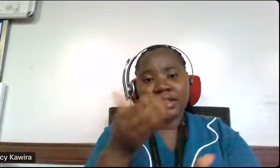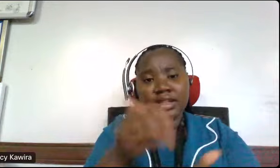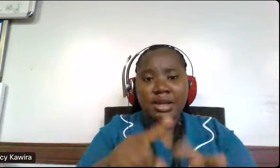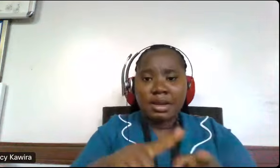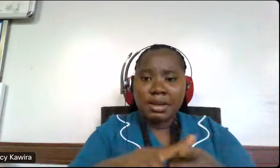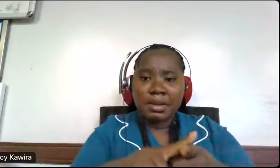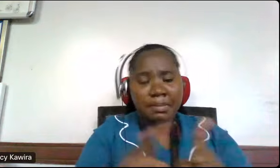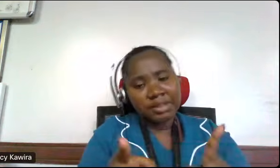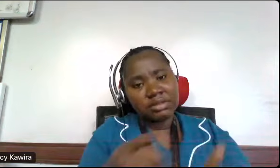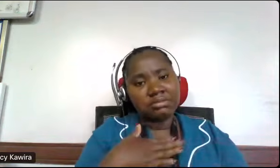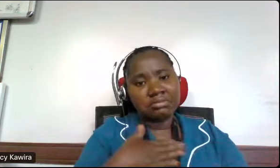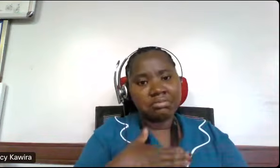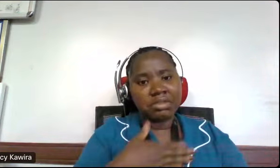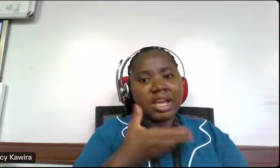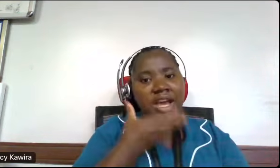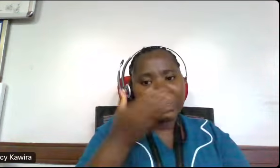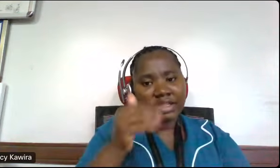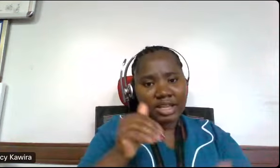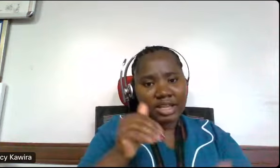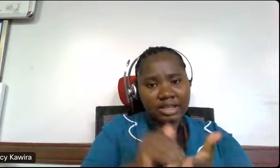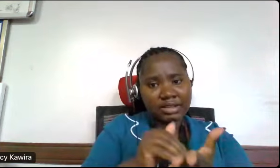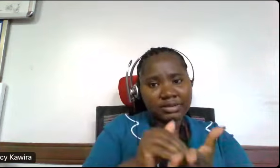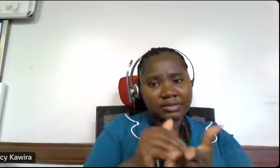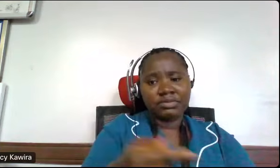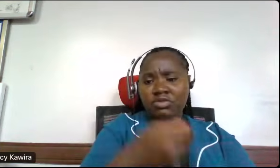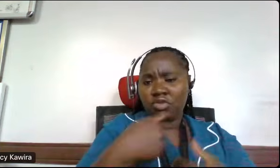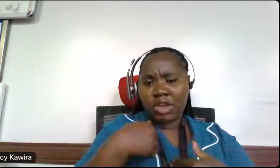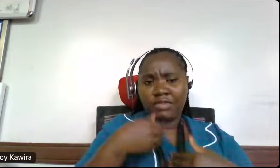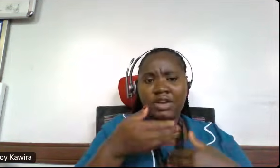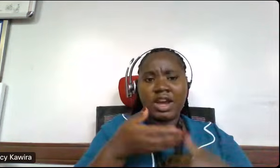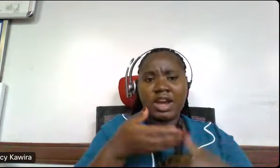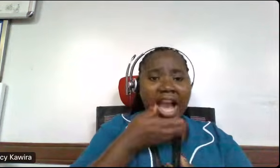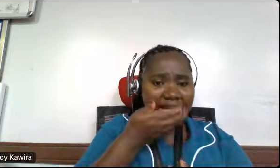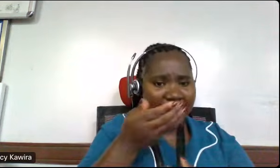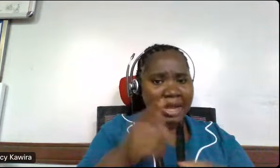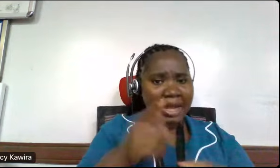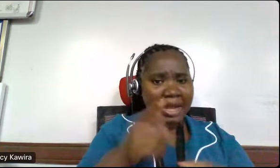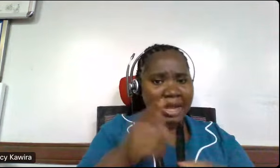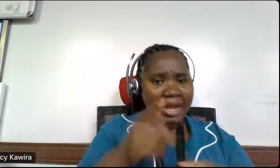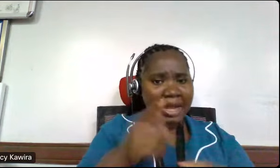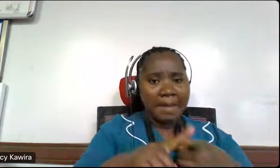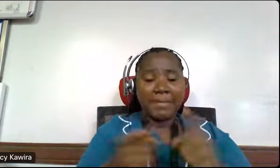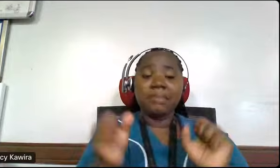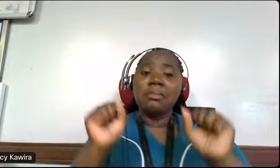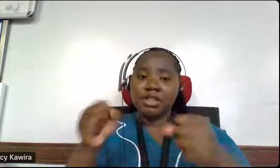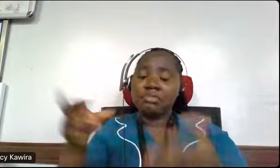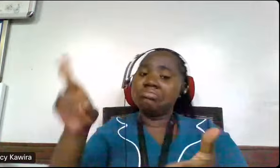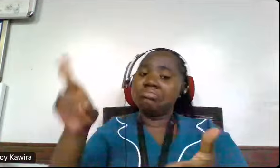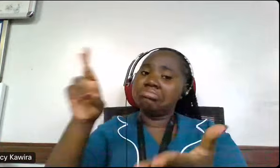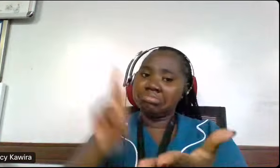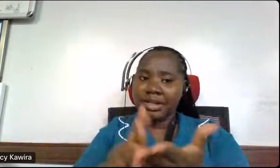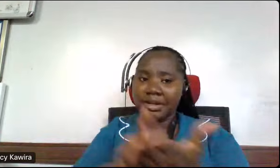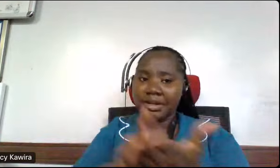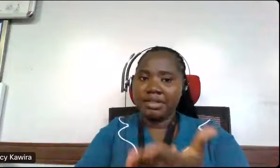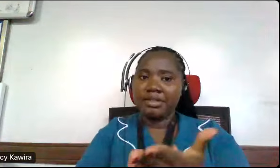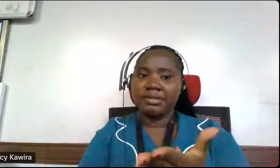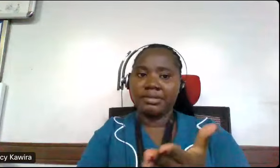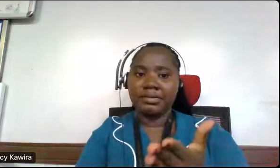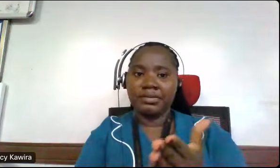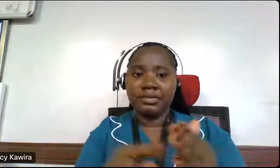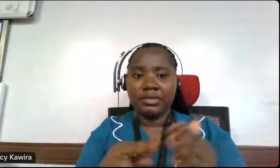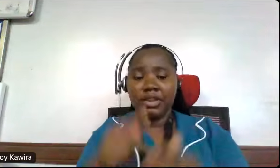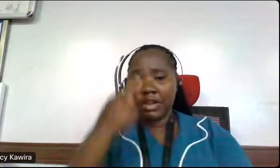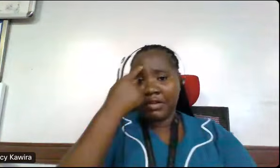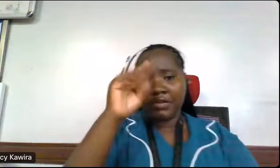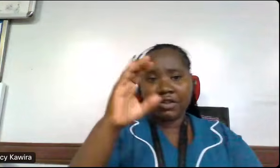can just brush through yes, it. we have addressed it, but I can just repeat. So even for the CBO, you file